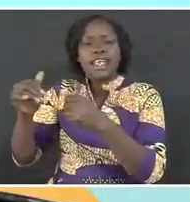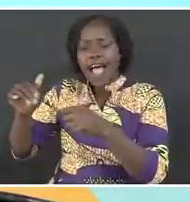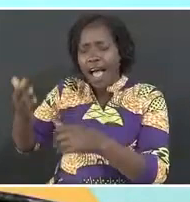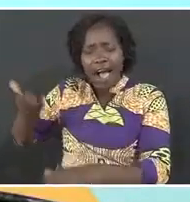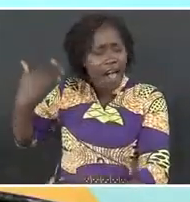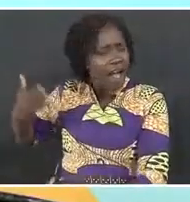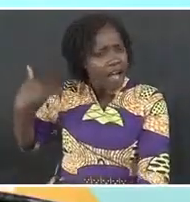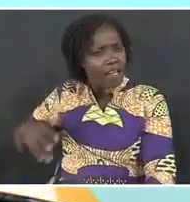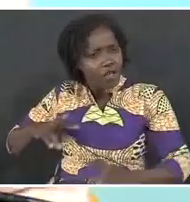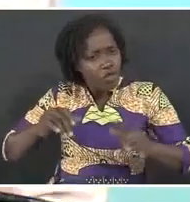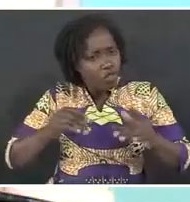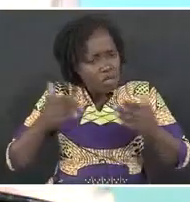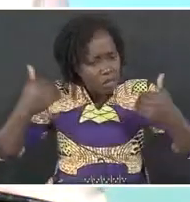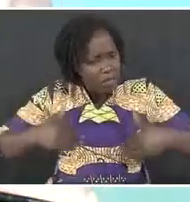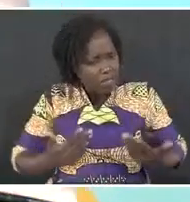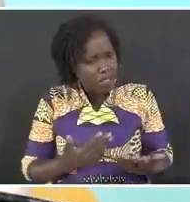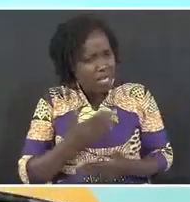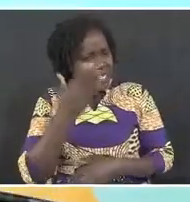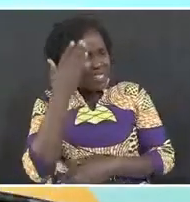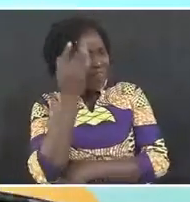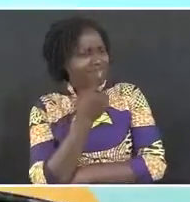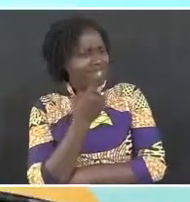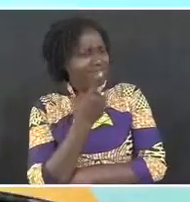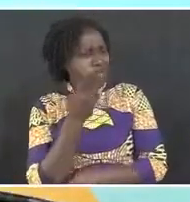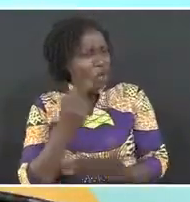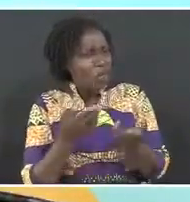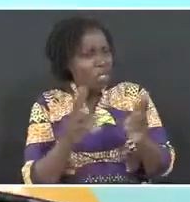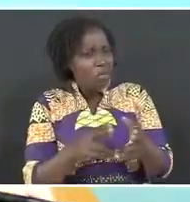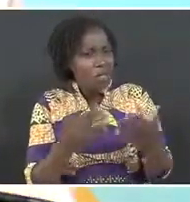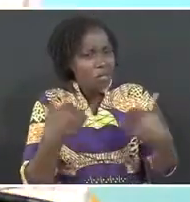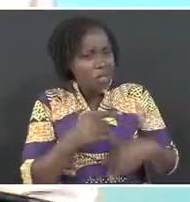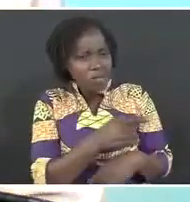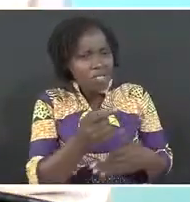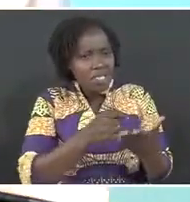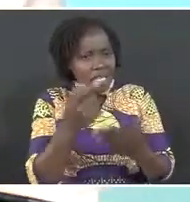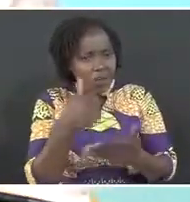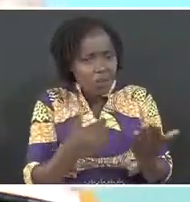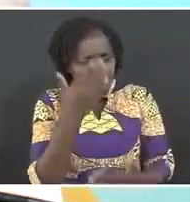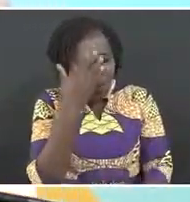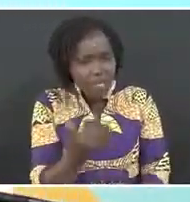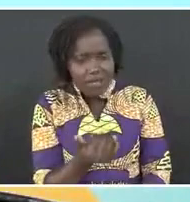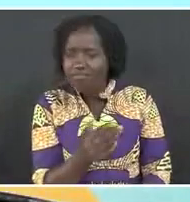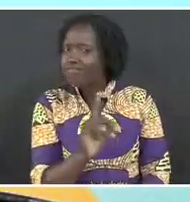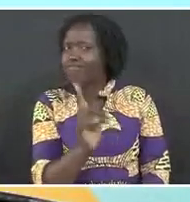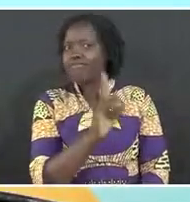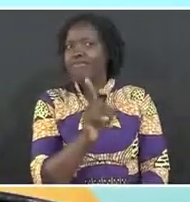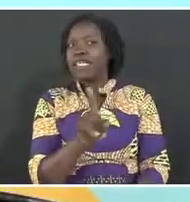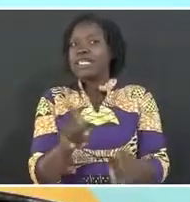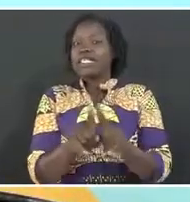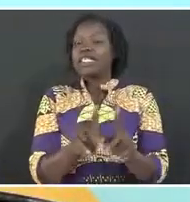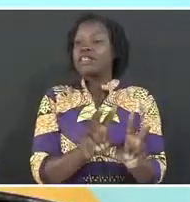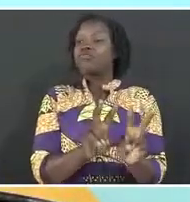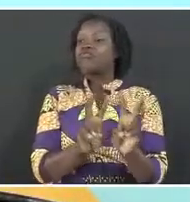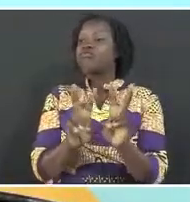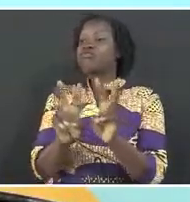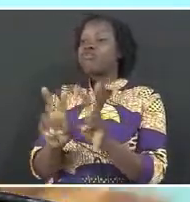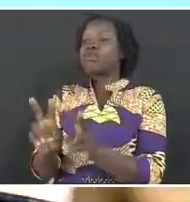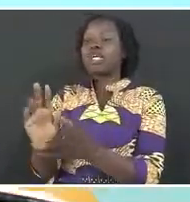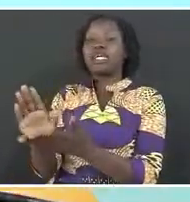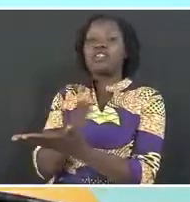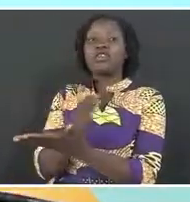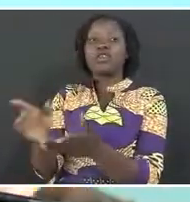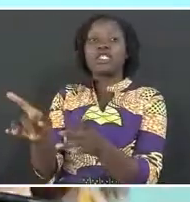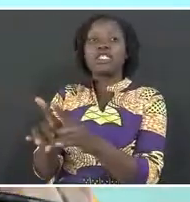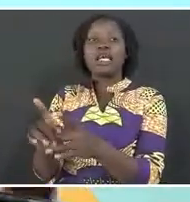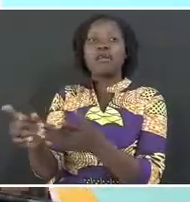trying to look for the person. Now, what happened? Why did the person write? I think it's time we also looked and sang songs that